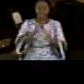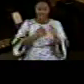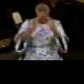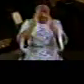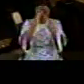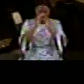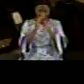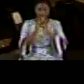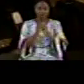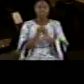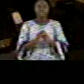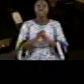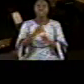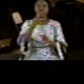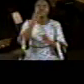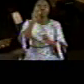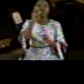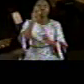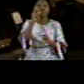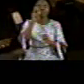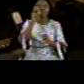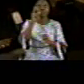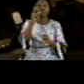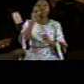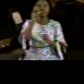I worship you,